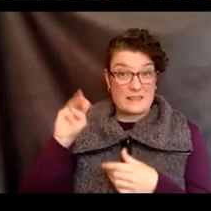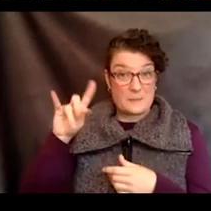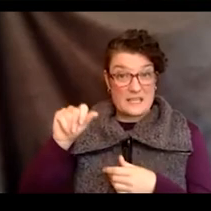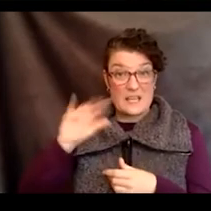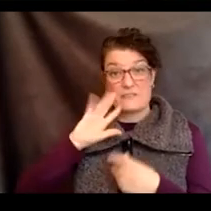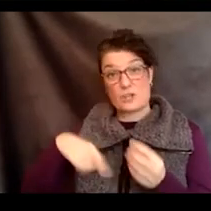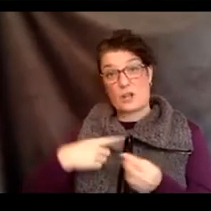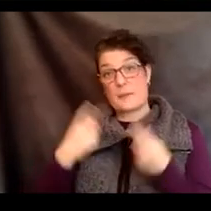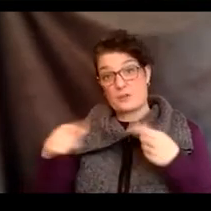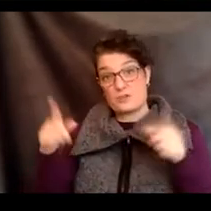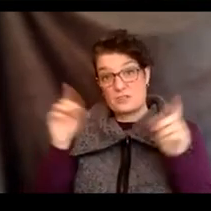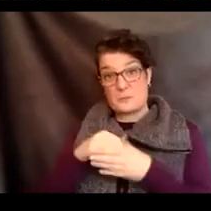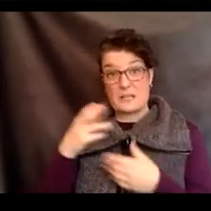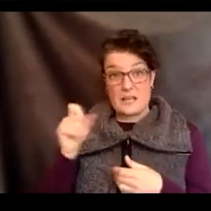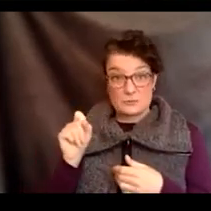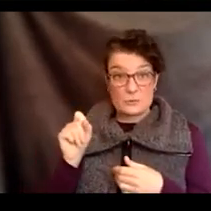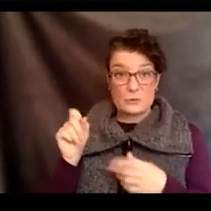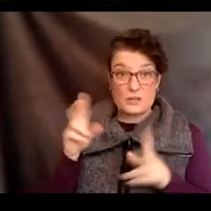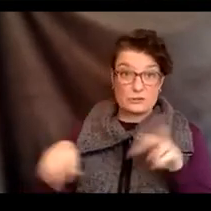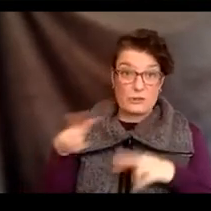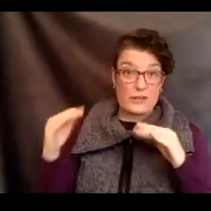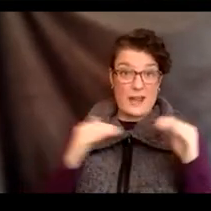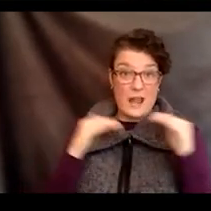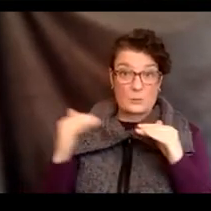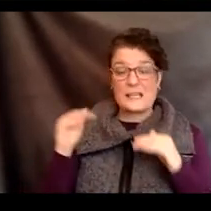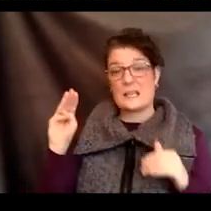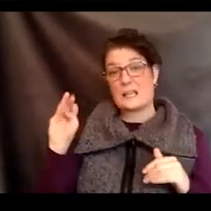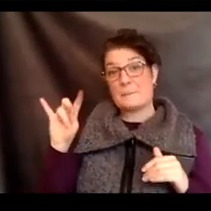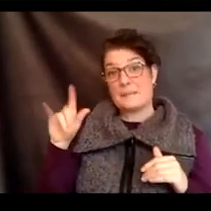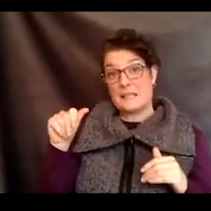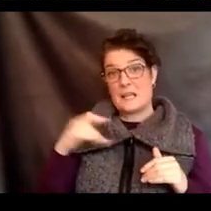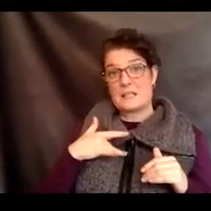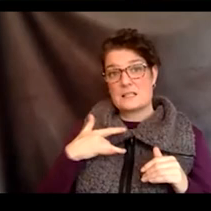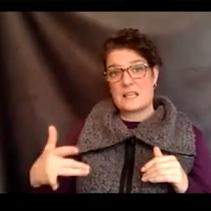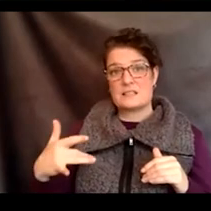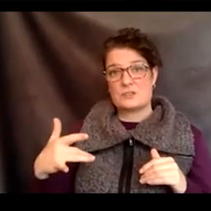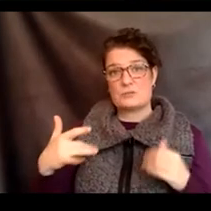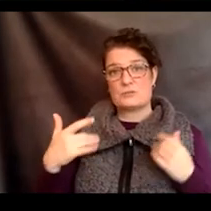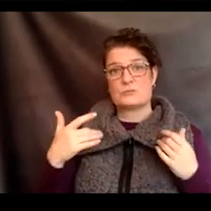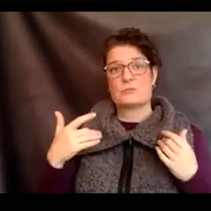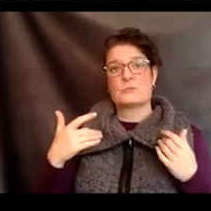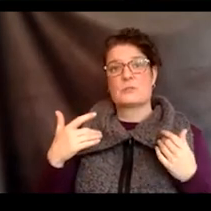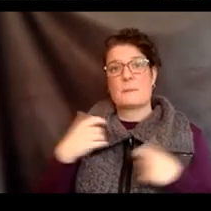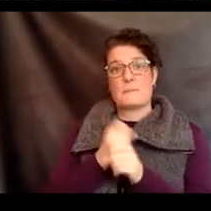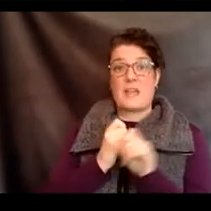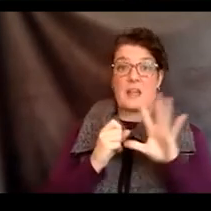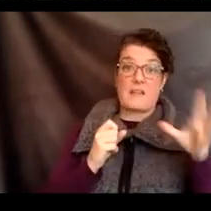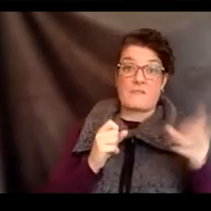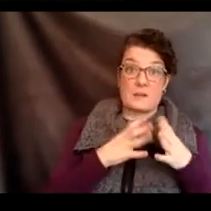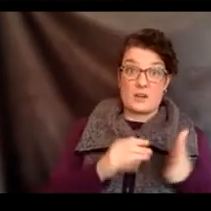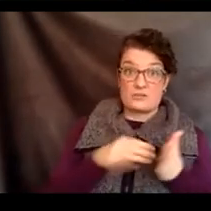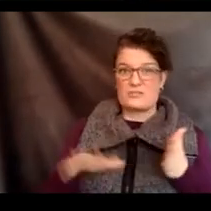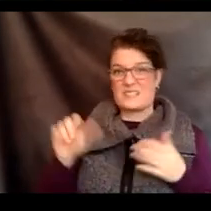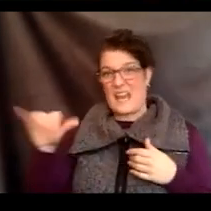high school and you look at equity, the media tends to pit Asian American students against African American students.